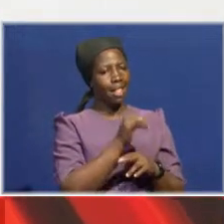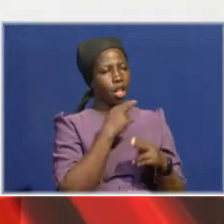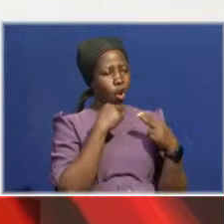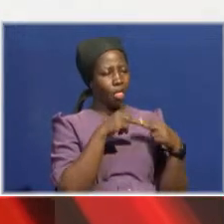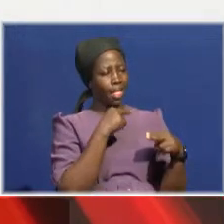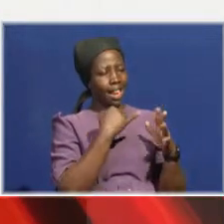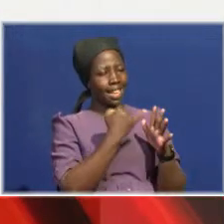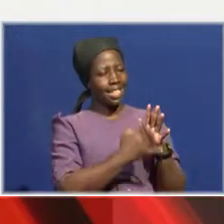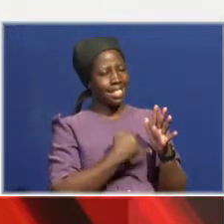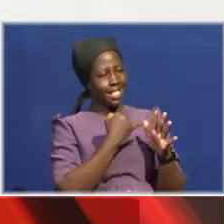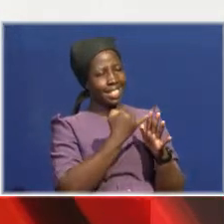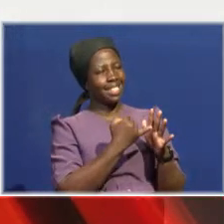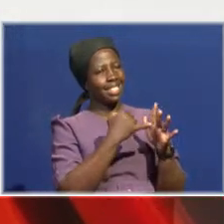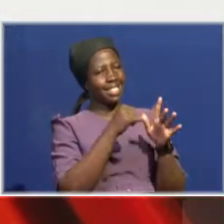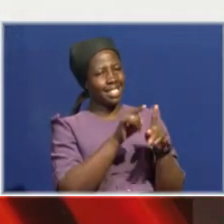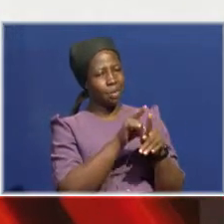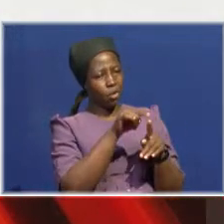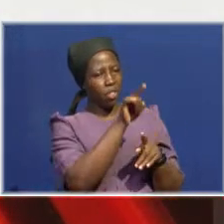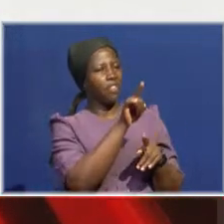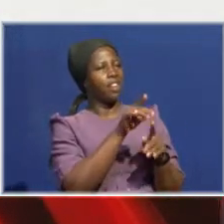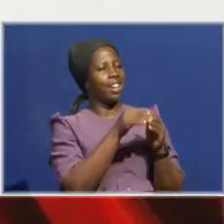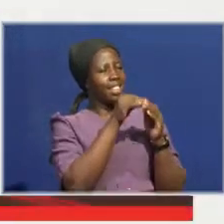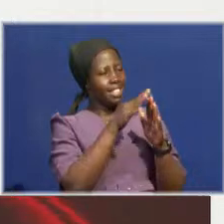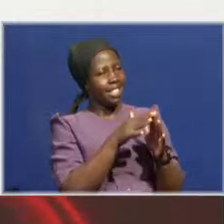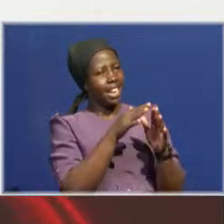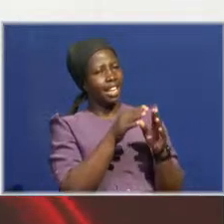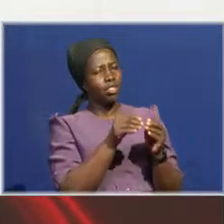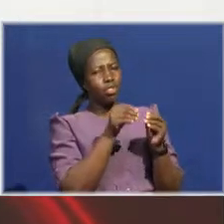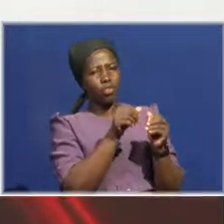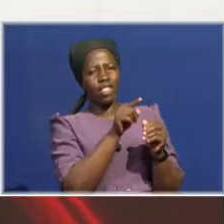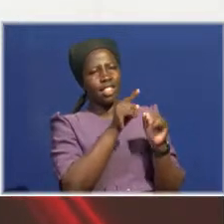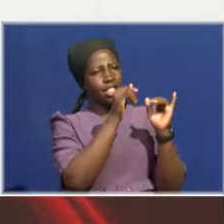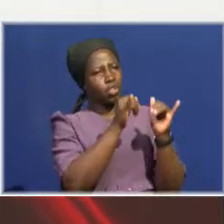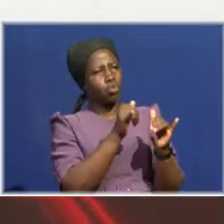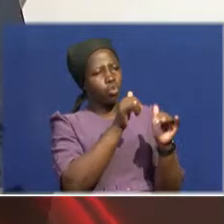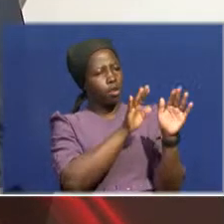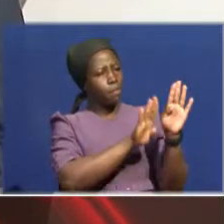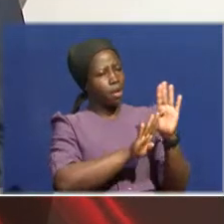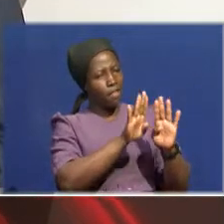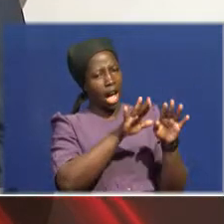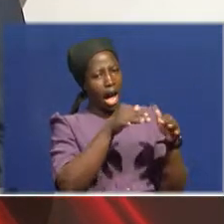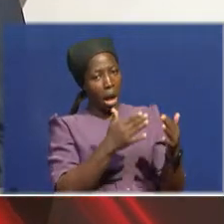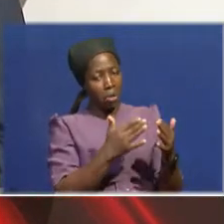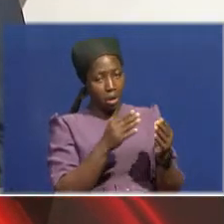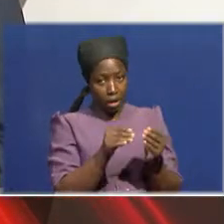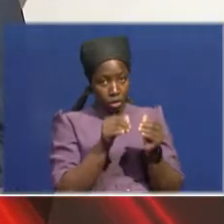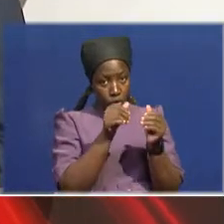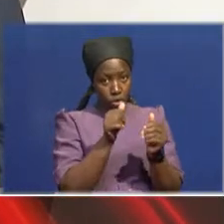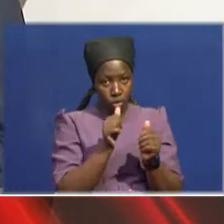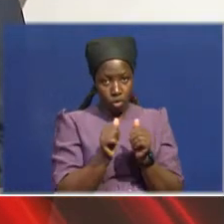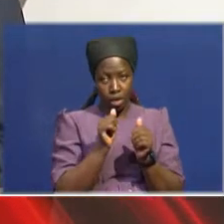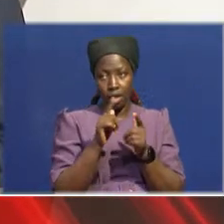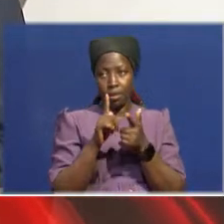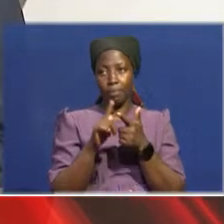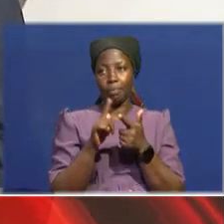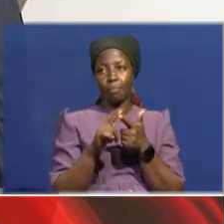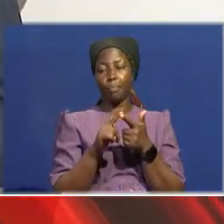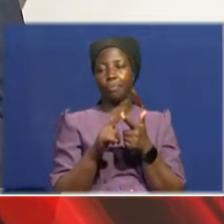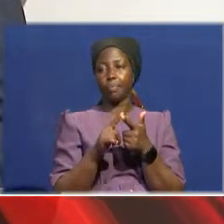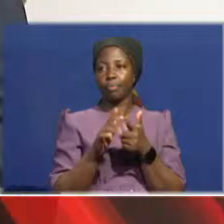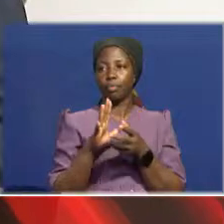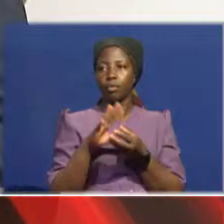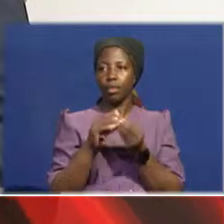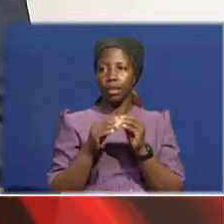industry, such as yourself, leaders such as yourself, coping with this new trend? Yes, solution for that is to create